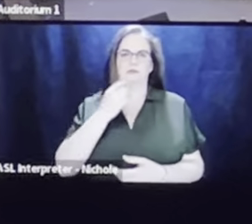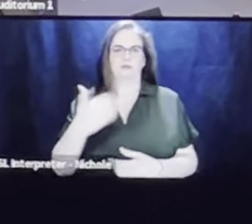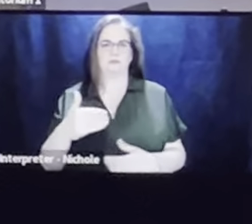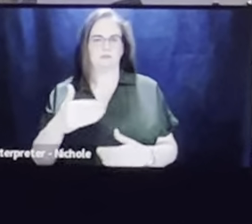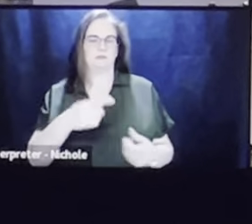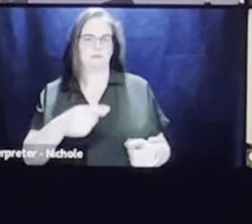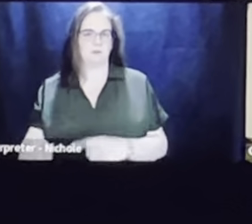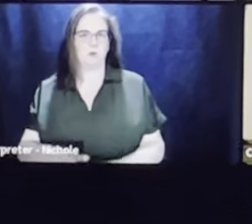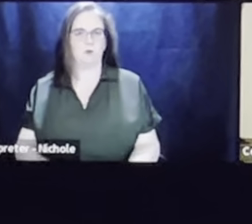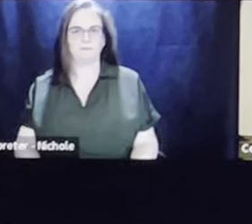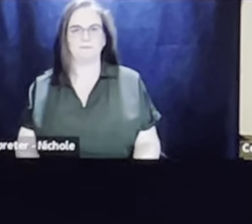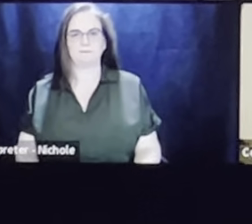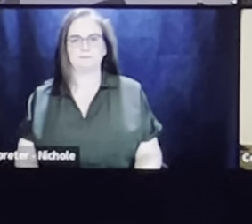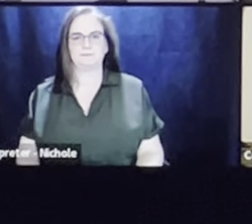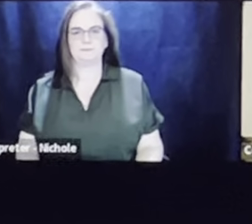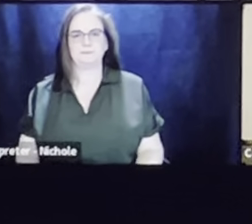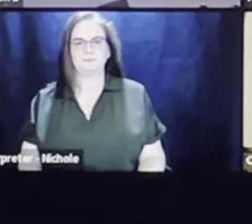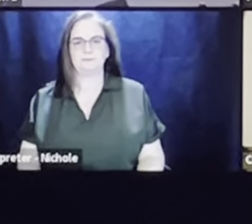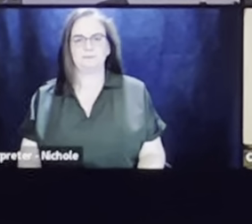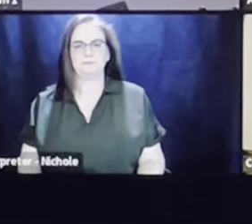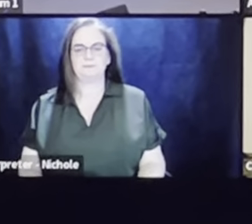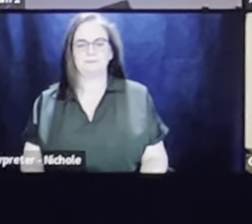this.